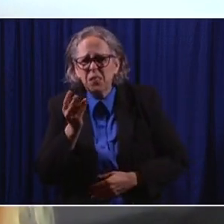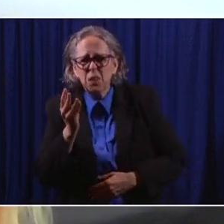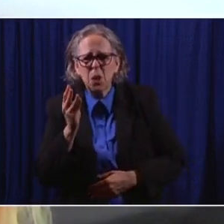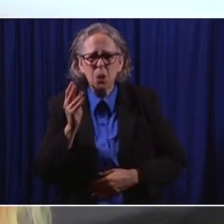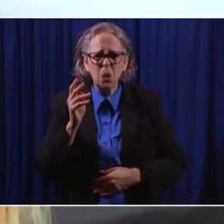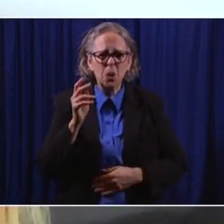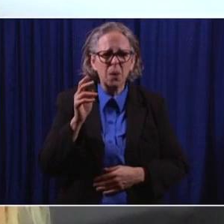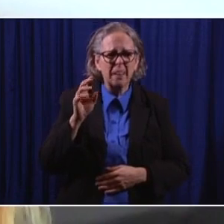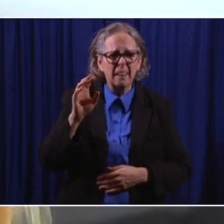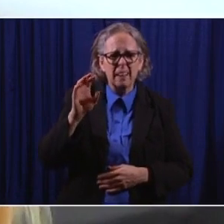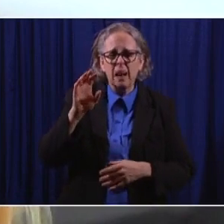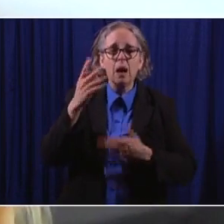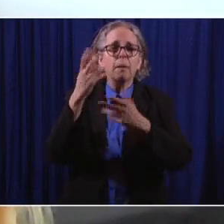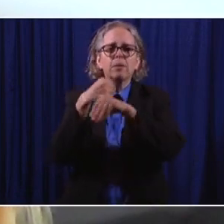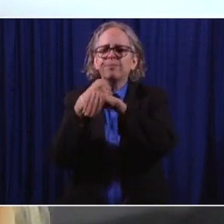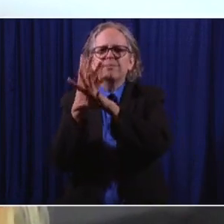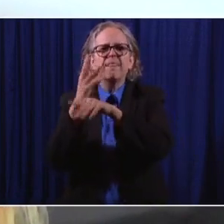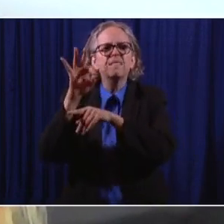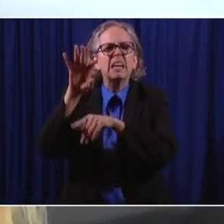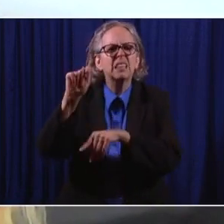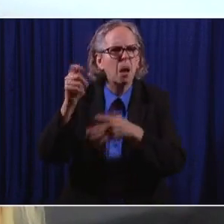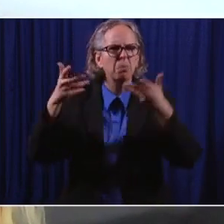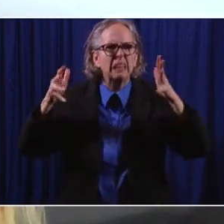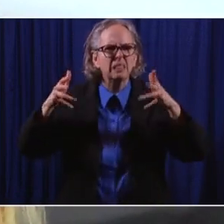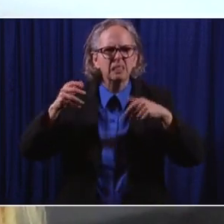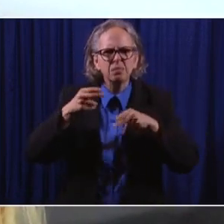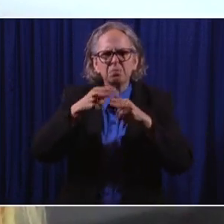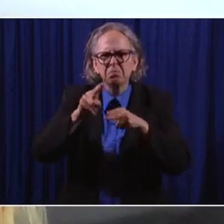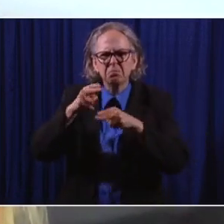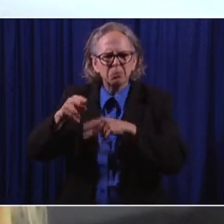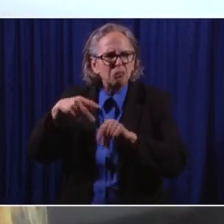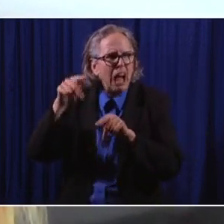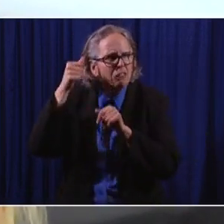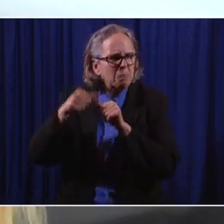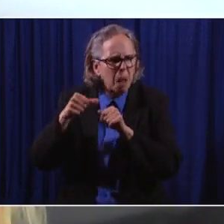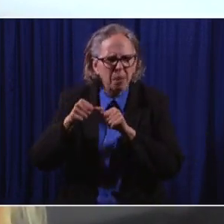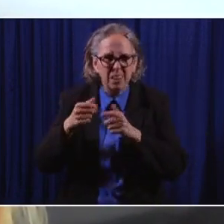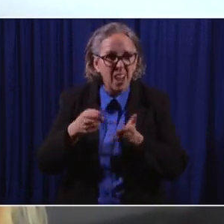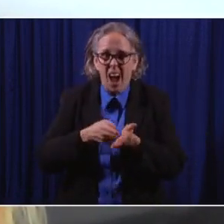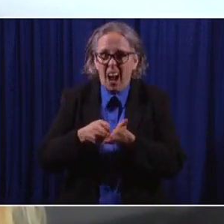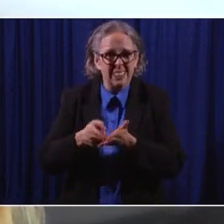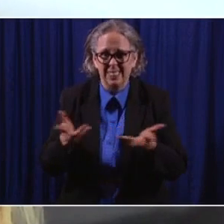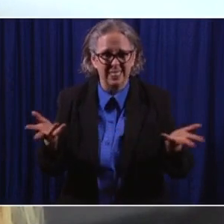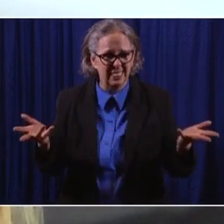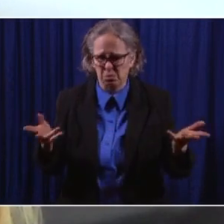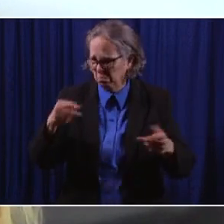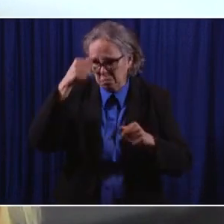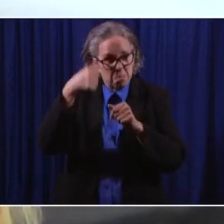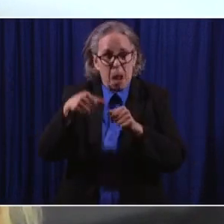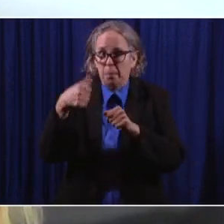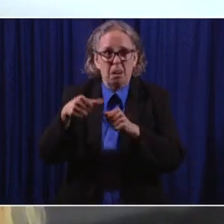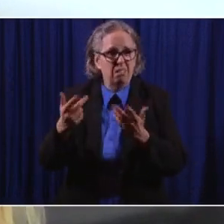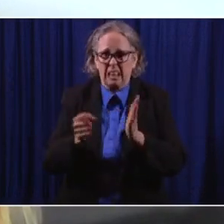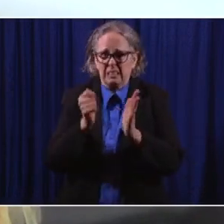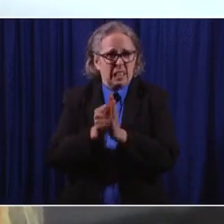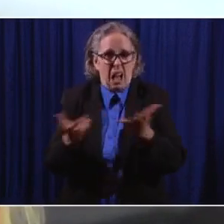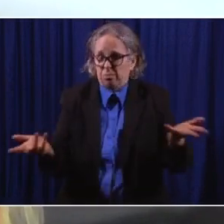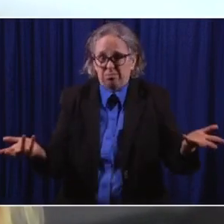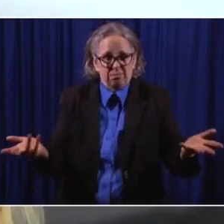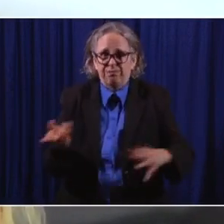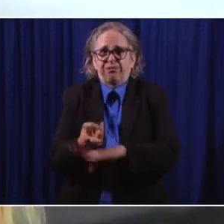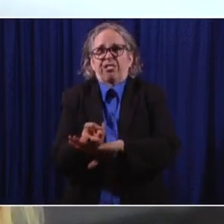FaceTiming from what I can recall. Honestly, sure. My memory from that time period is starting to